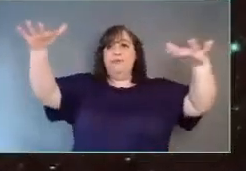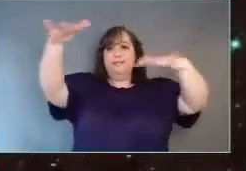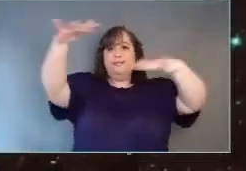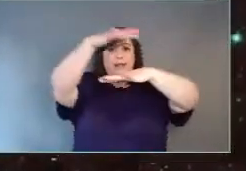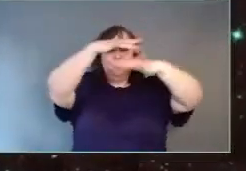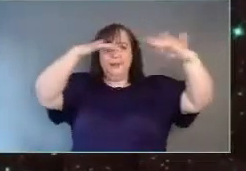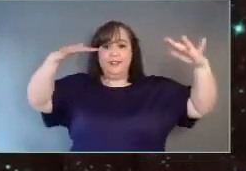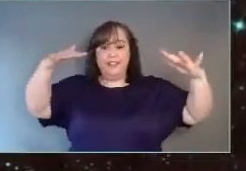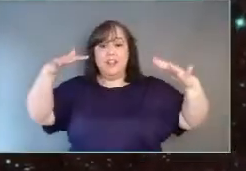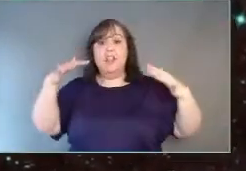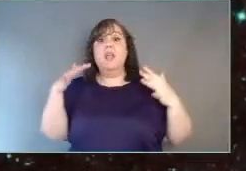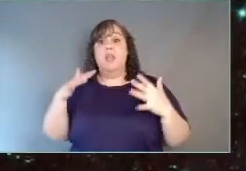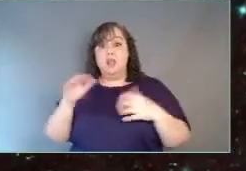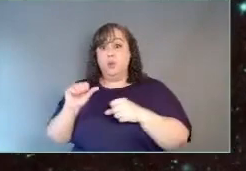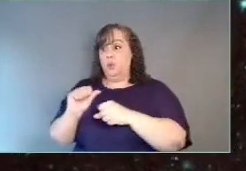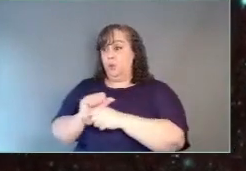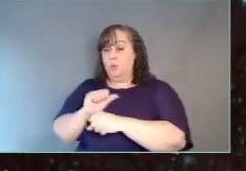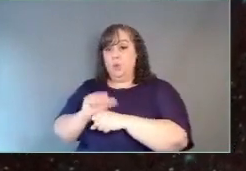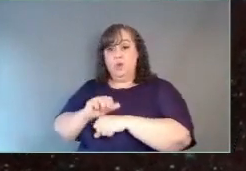work on NASA's first